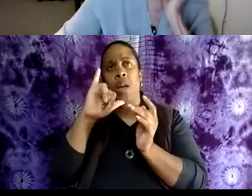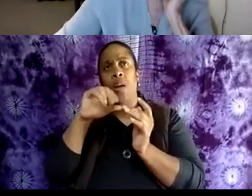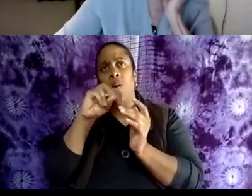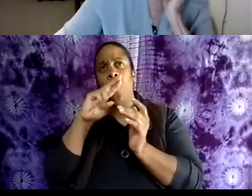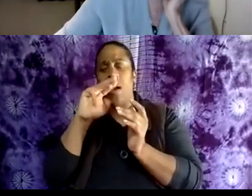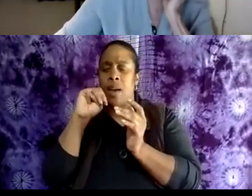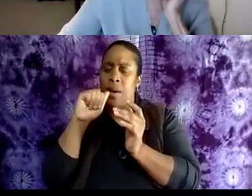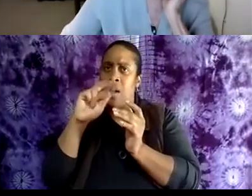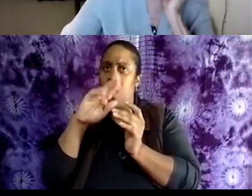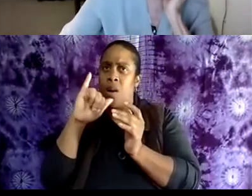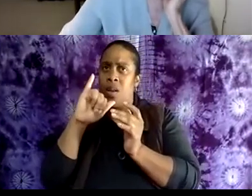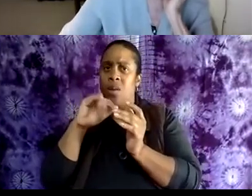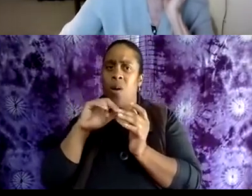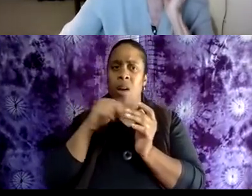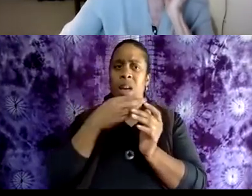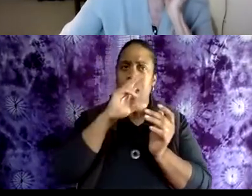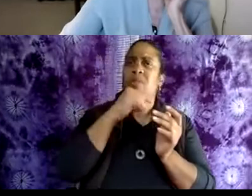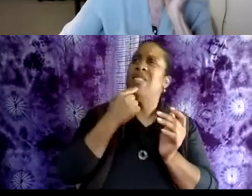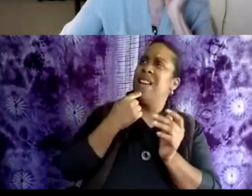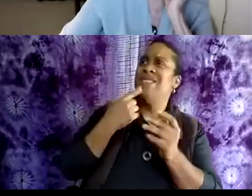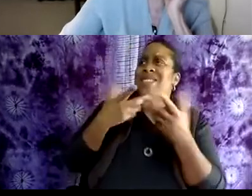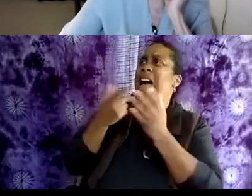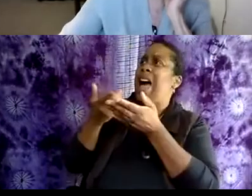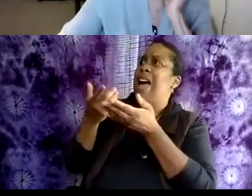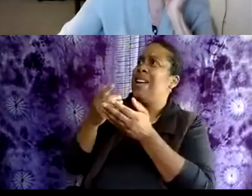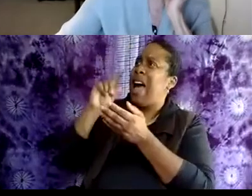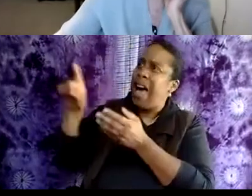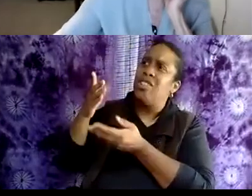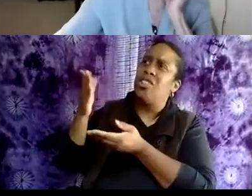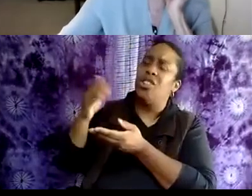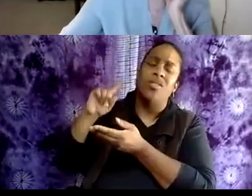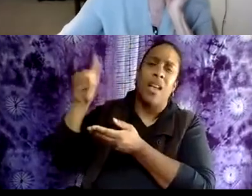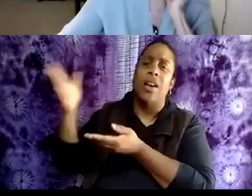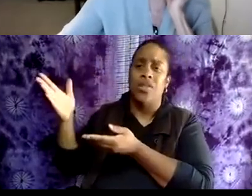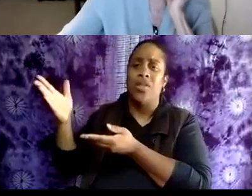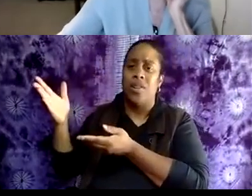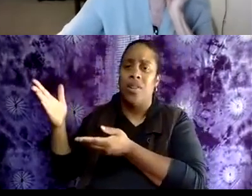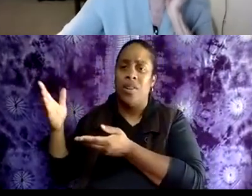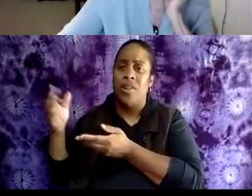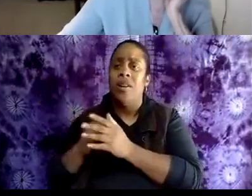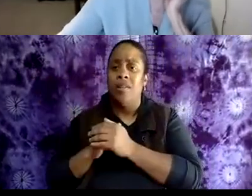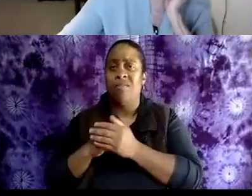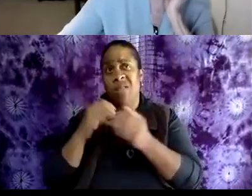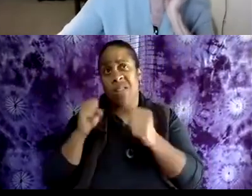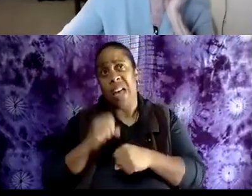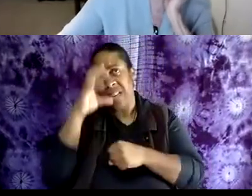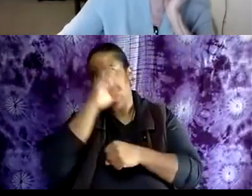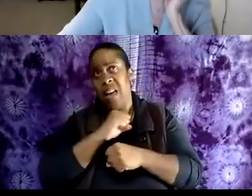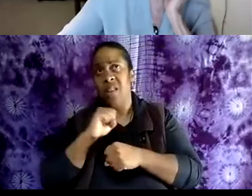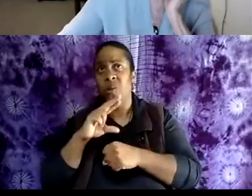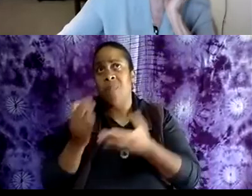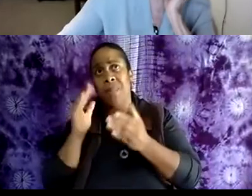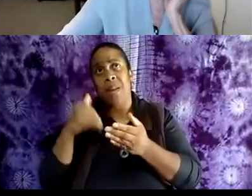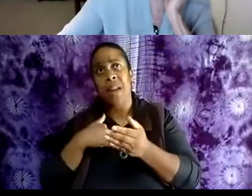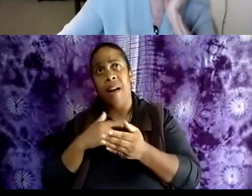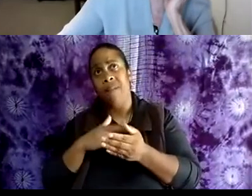her. Just ask. How else do you get to know somebody's name? You ask, right? You maybe guess, maybe have a feeling like, I think your name might